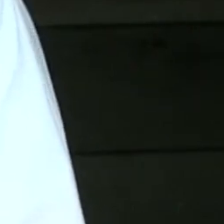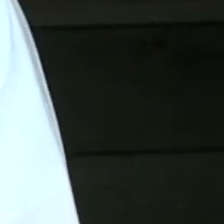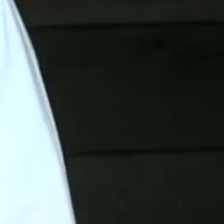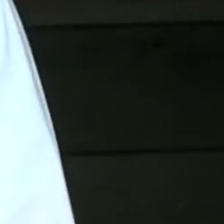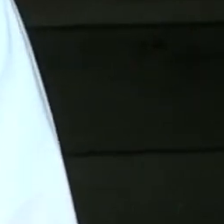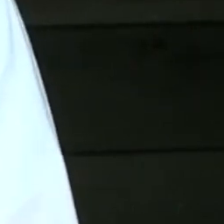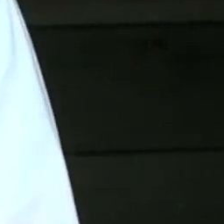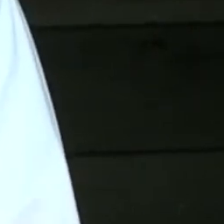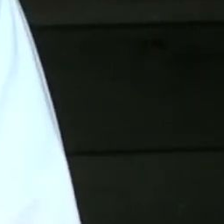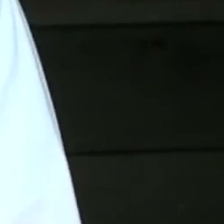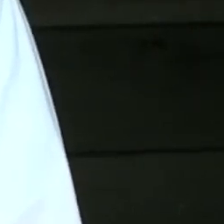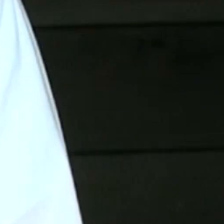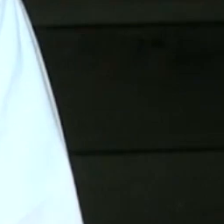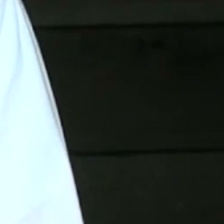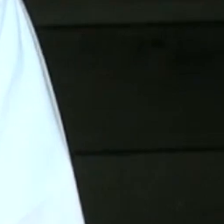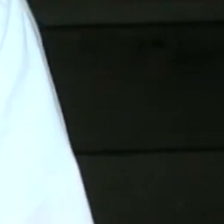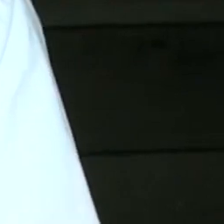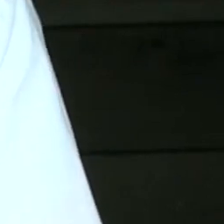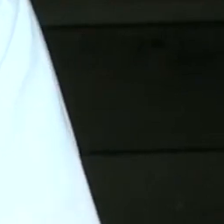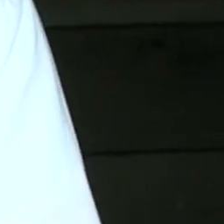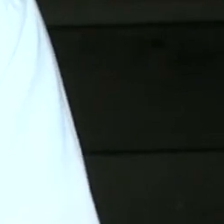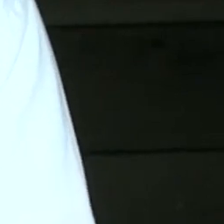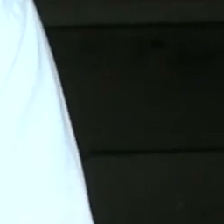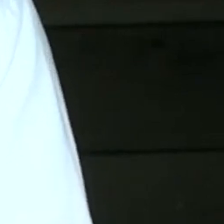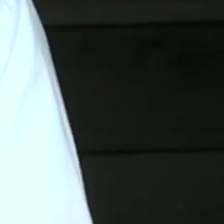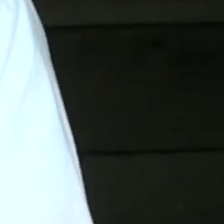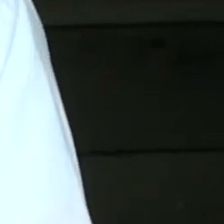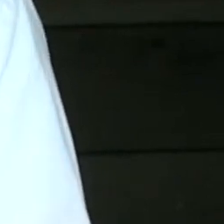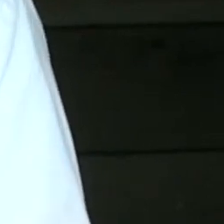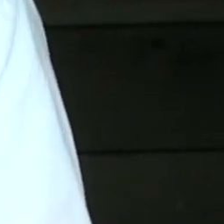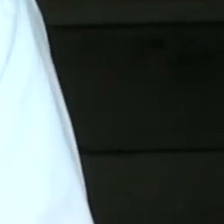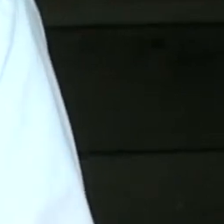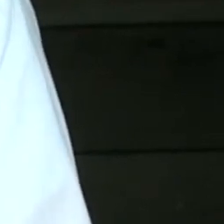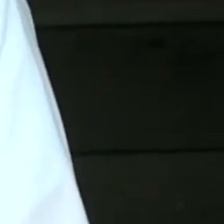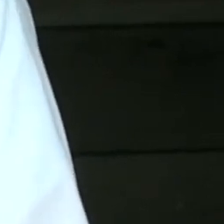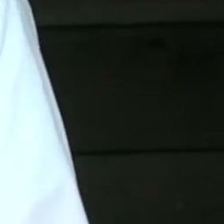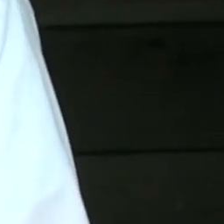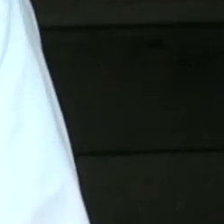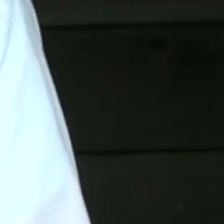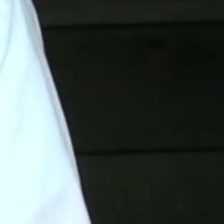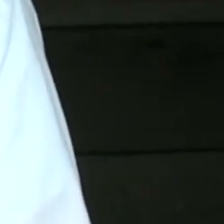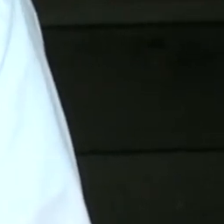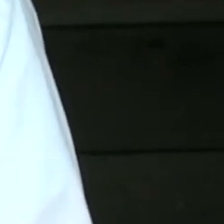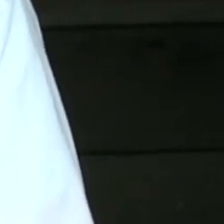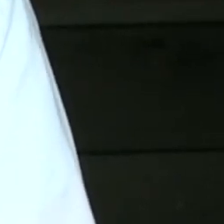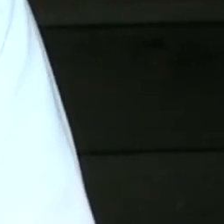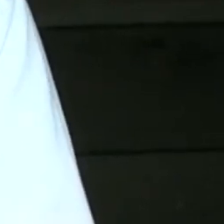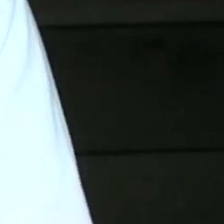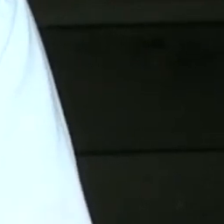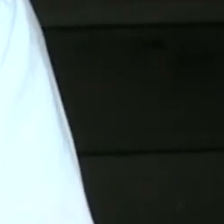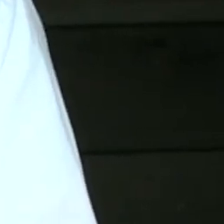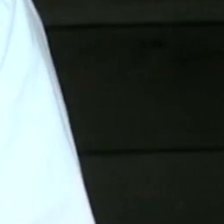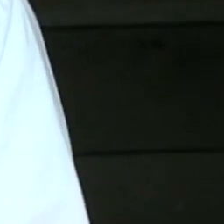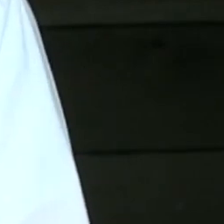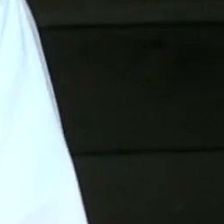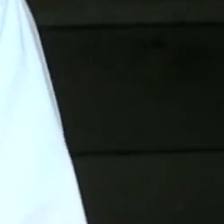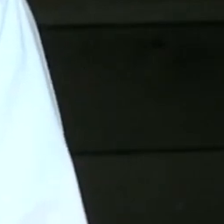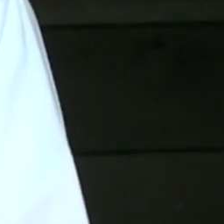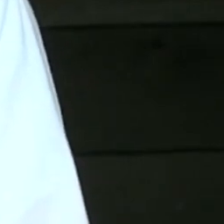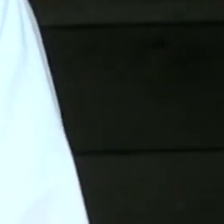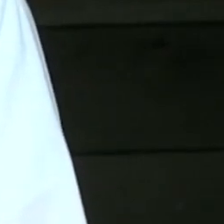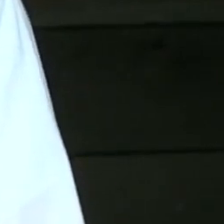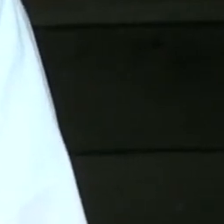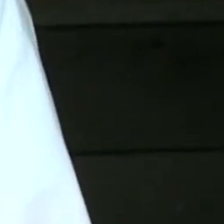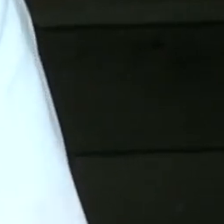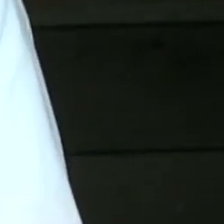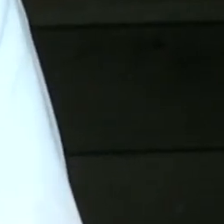above the video and you'll find all kind of ways to hear more about who we are, fill out a contact information, or put in a prayer request. Or